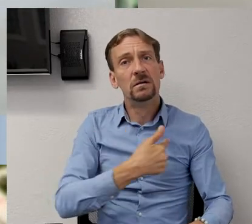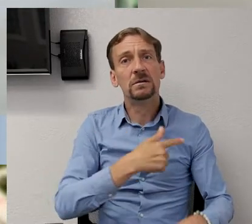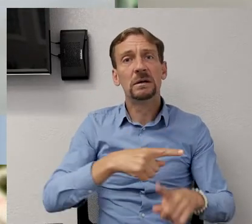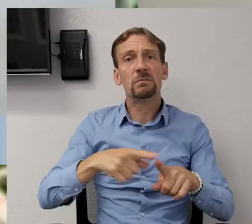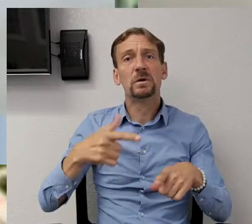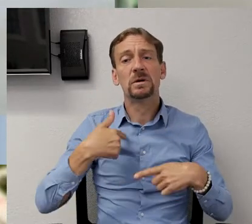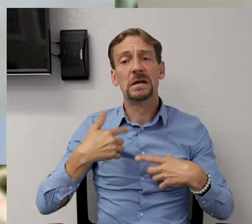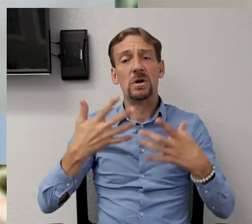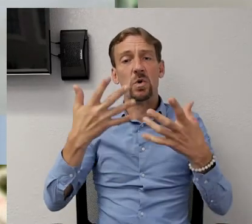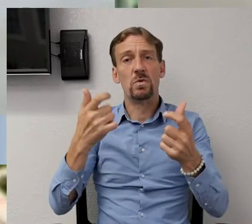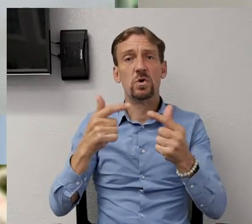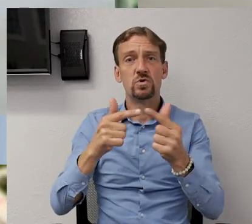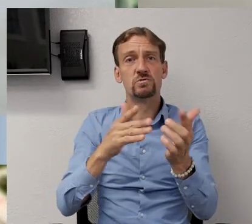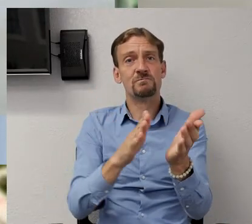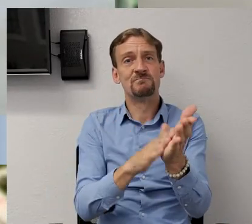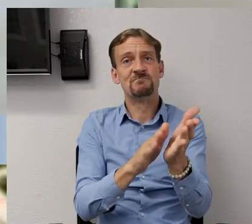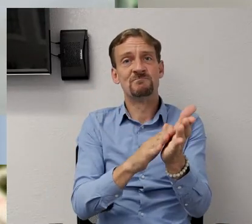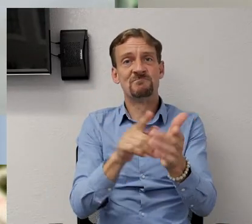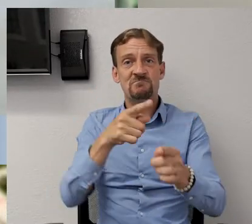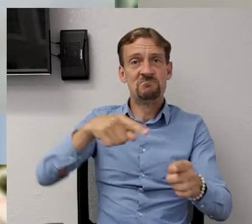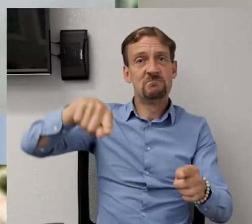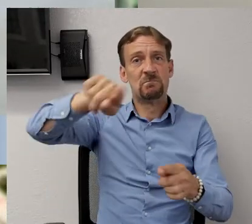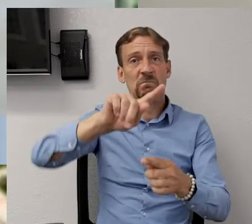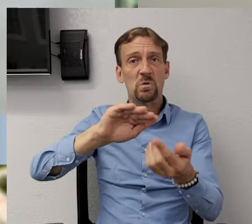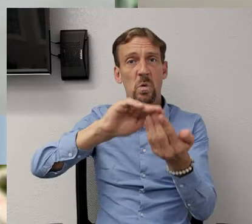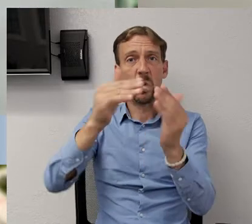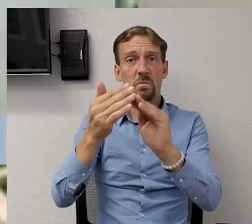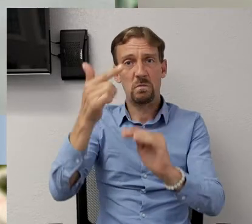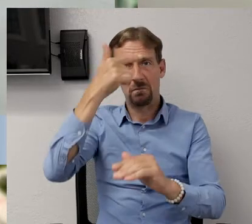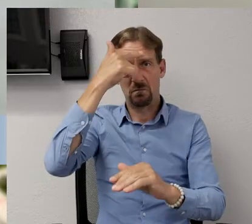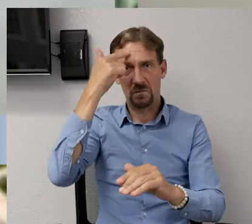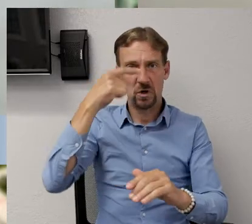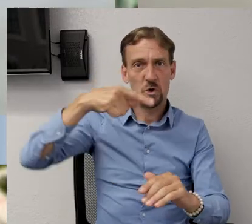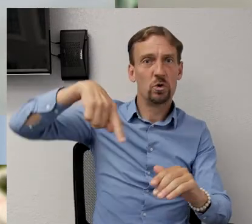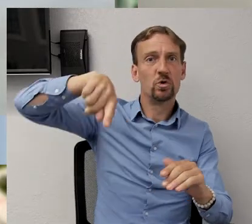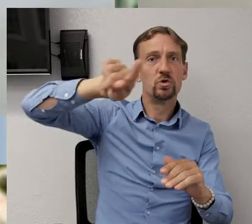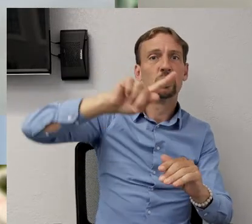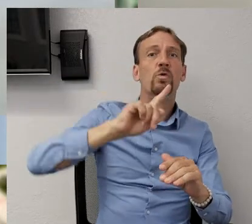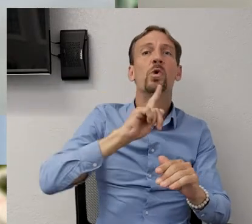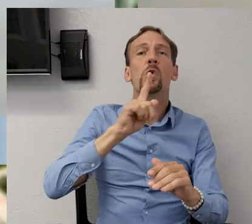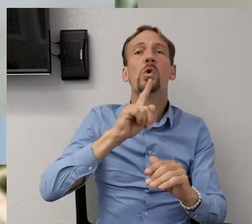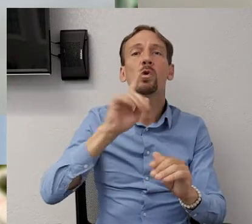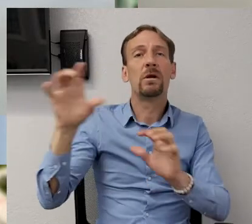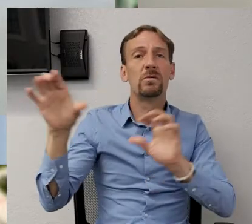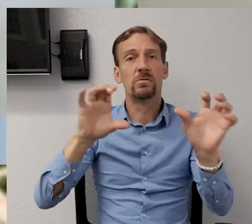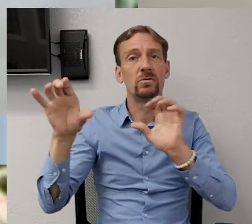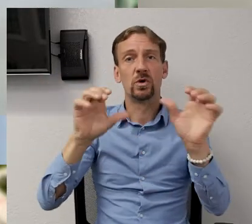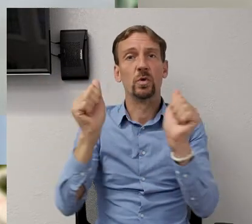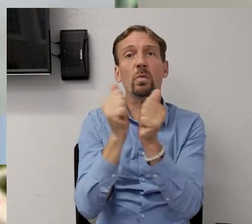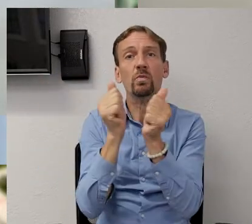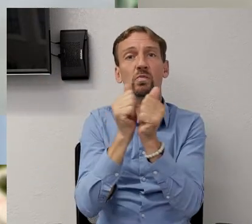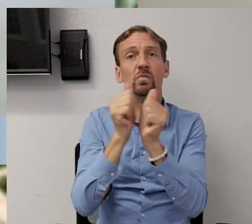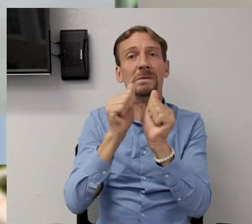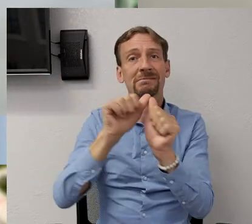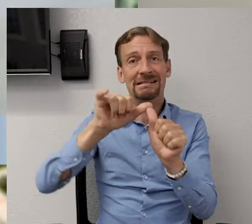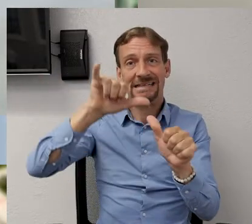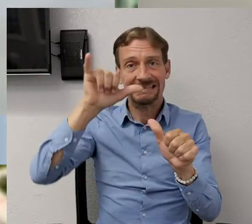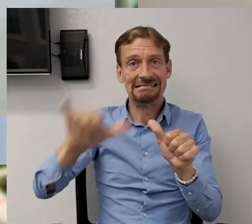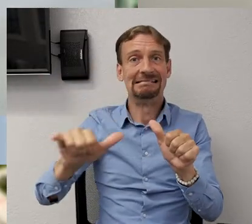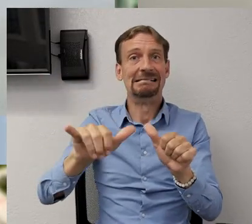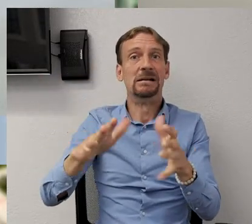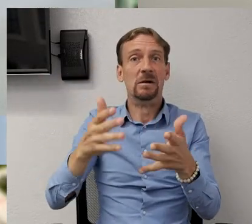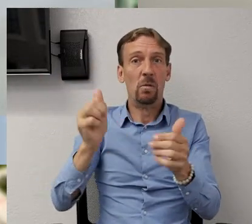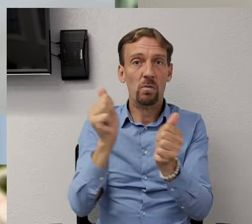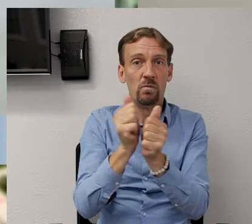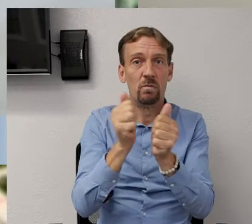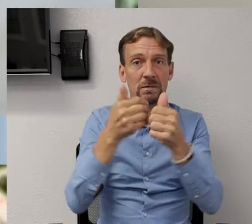commend our community for the incredible job you have done with maintaining social